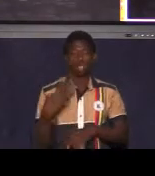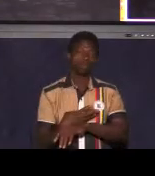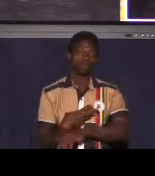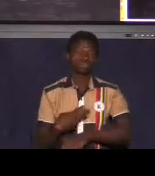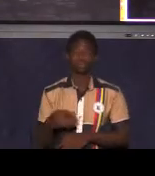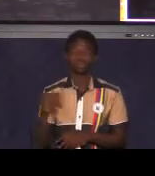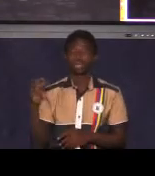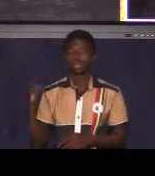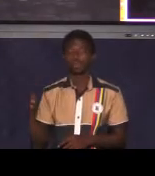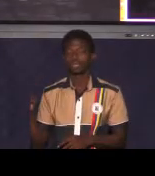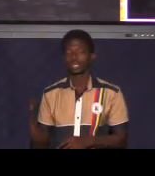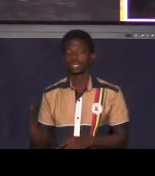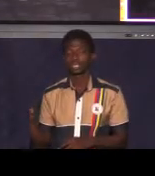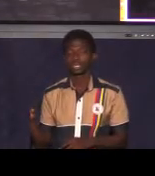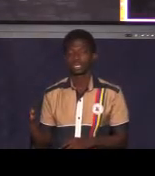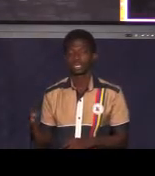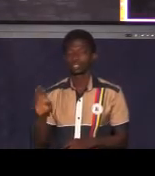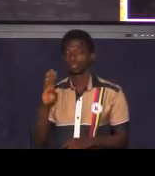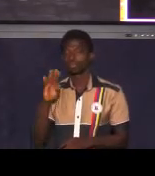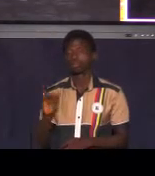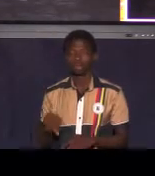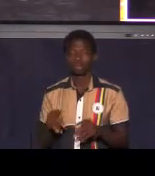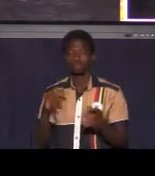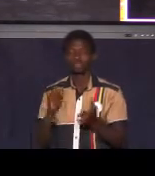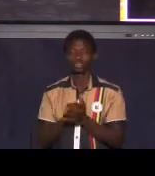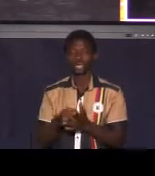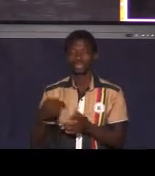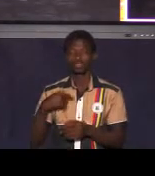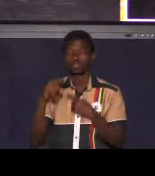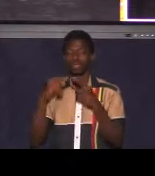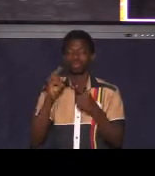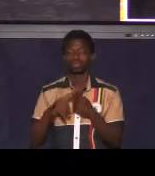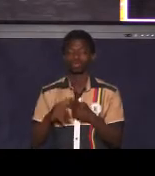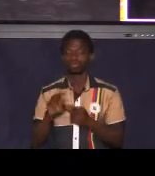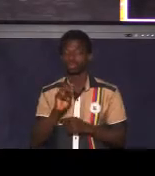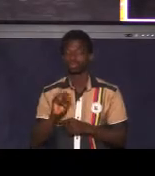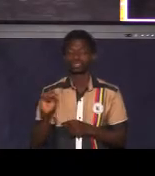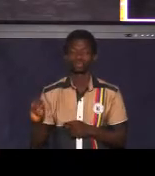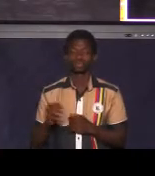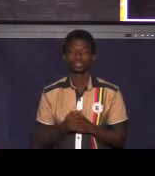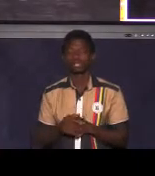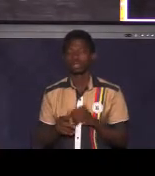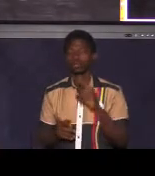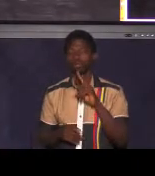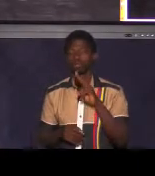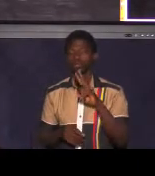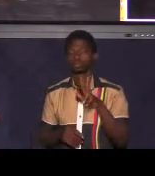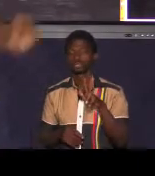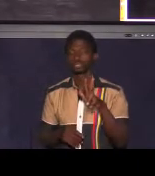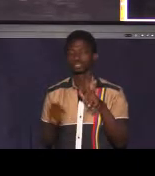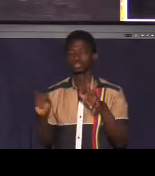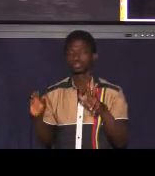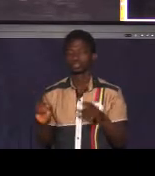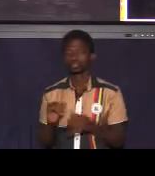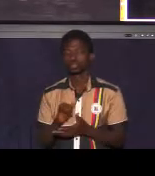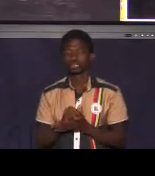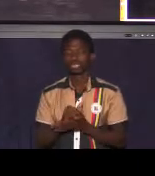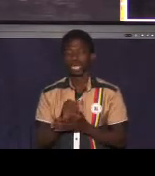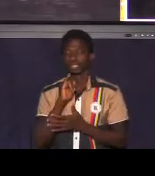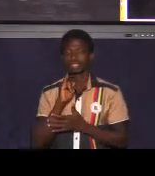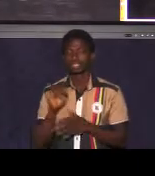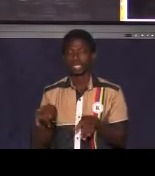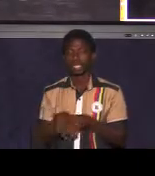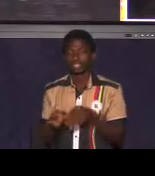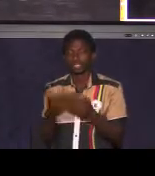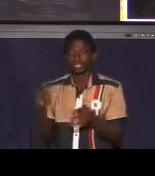multiplying meters by 1,000 because we are going to millimeters. 1, 2, 3. So